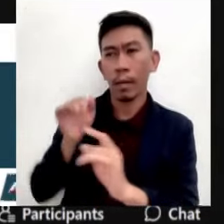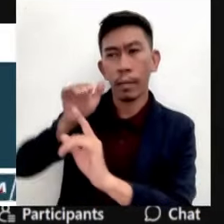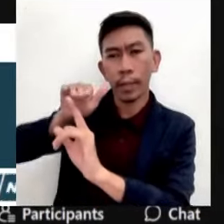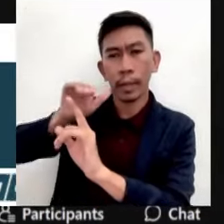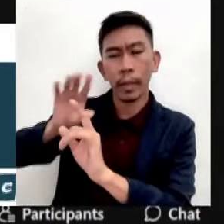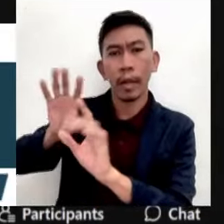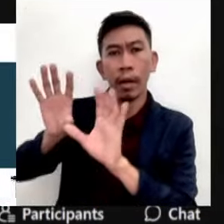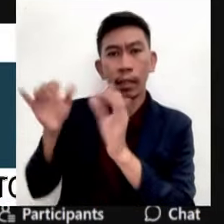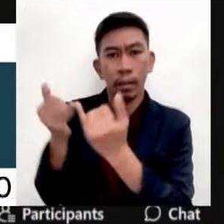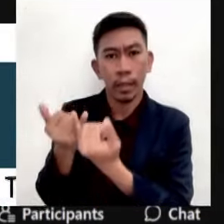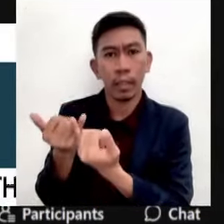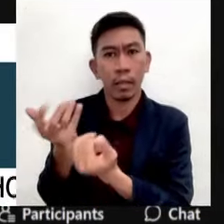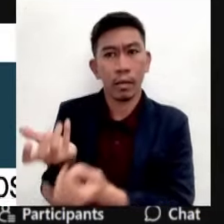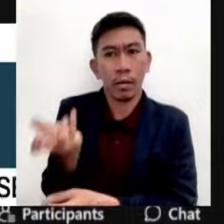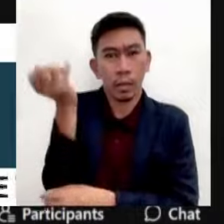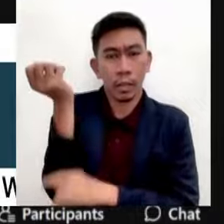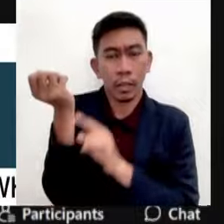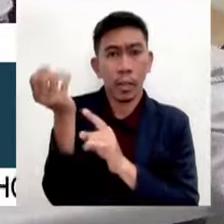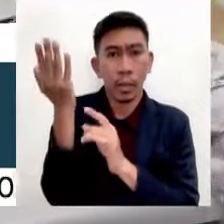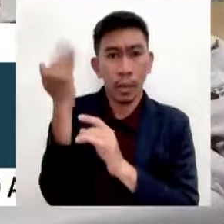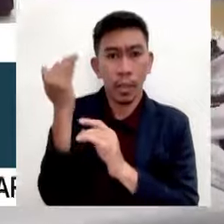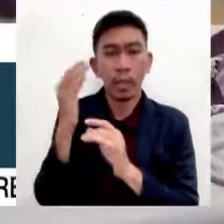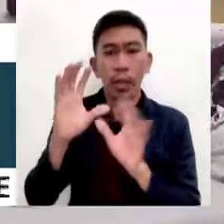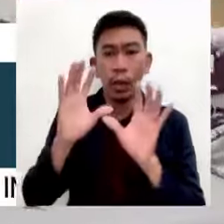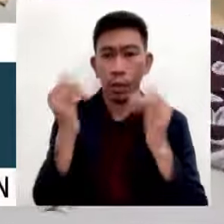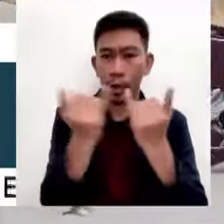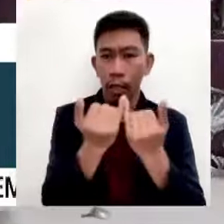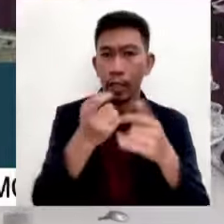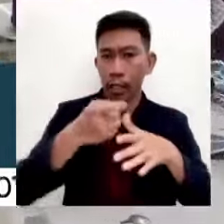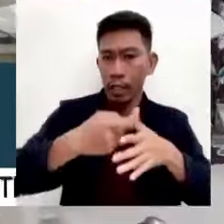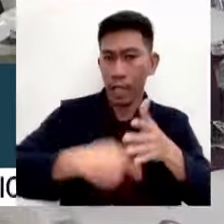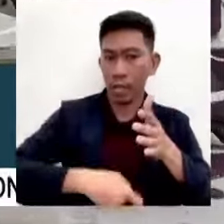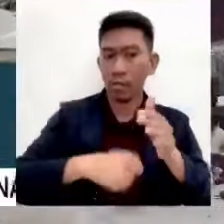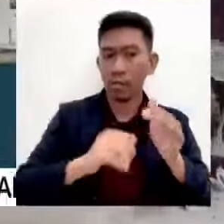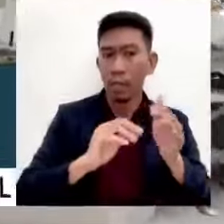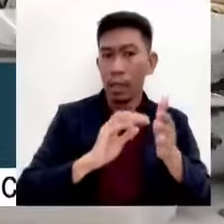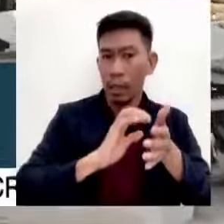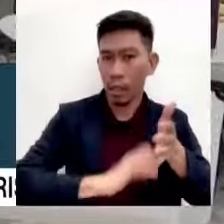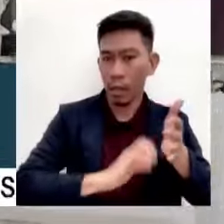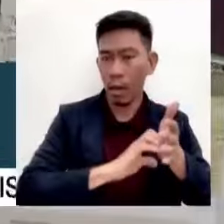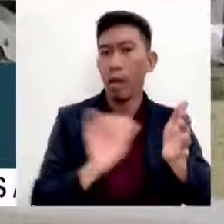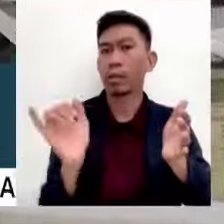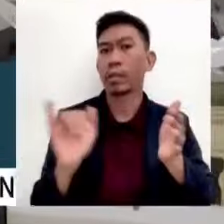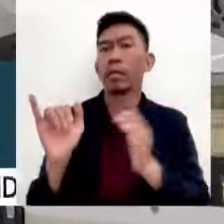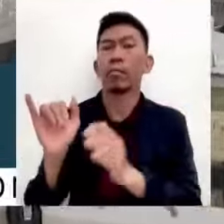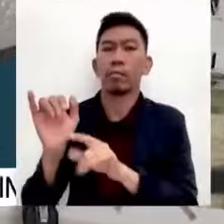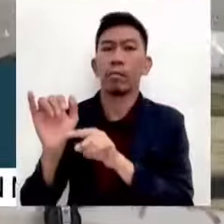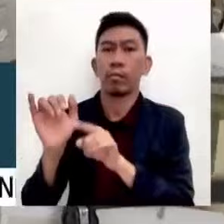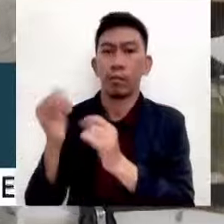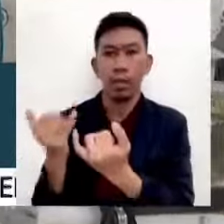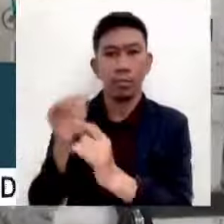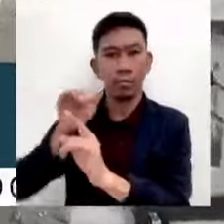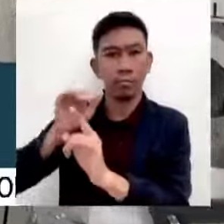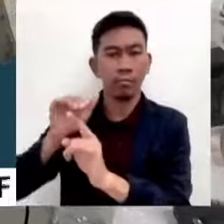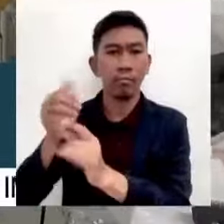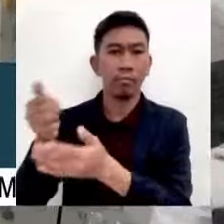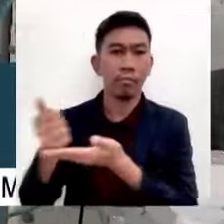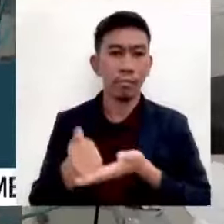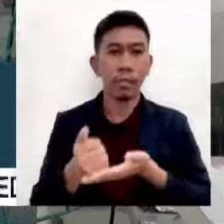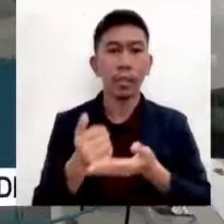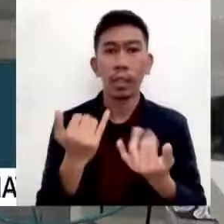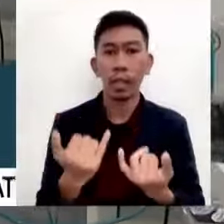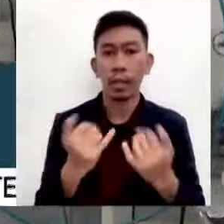binaba po natin ang inyong corporate income tax. While the National Economic and Development Authority conducts in-depth studies on